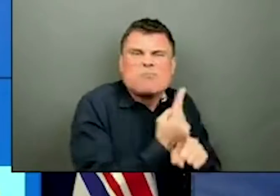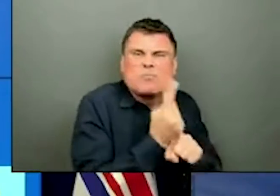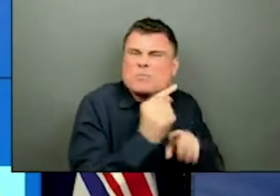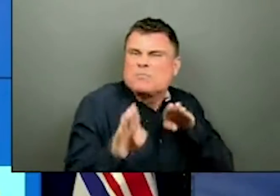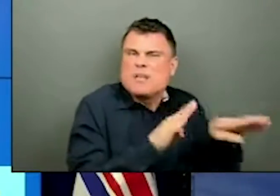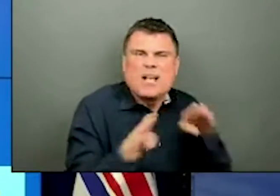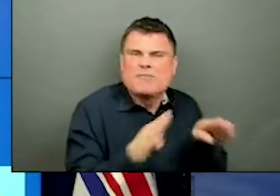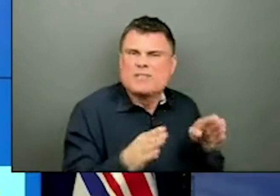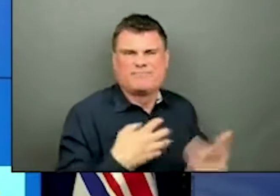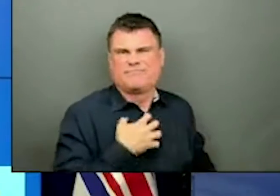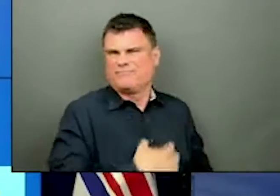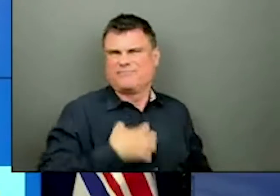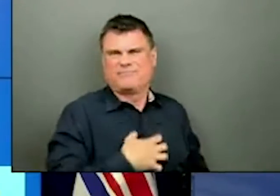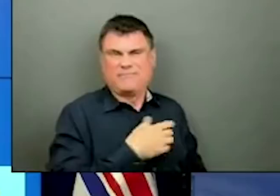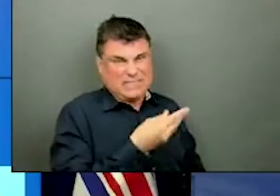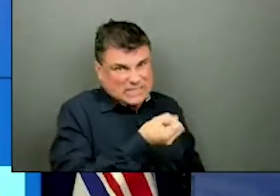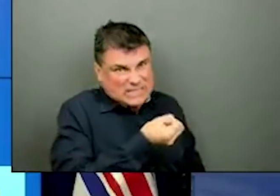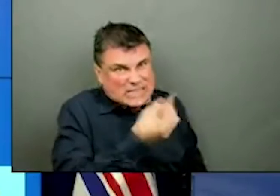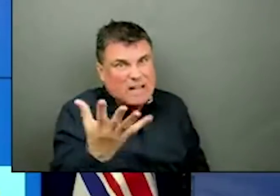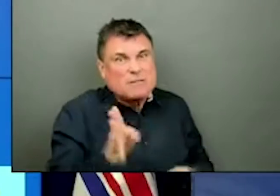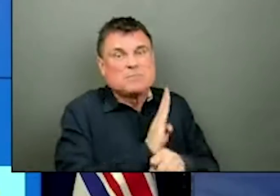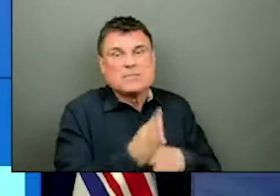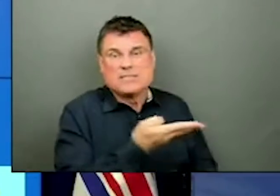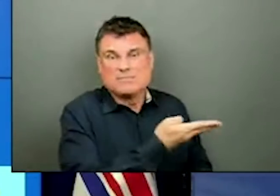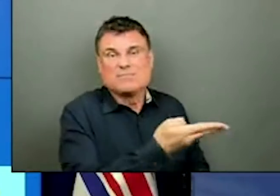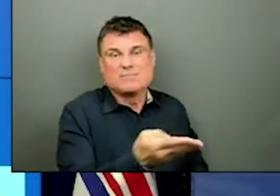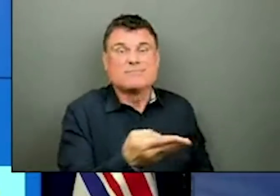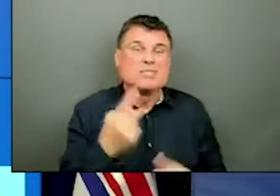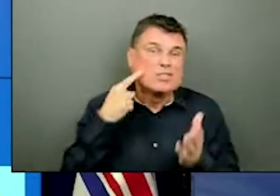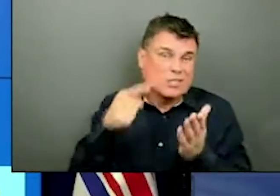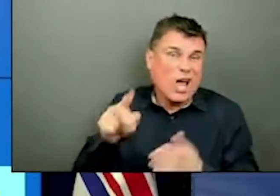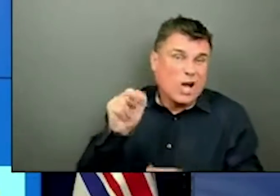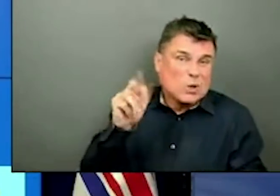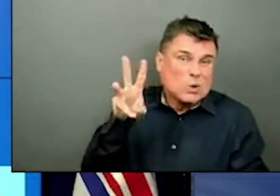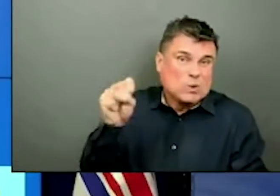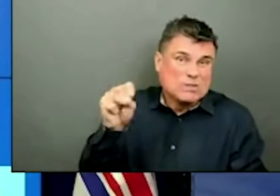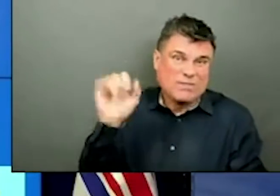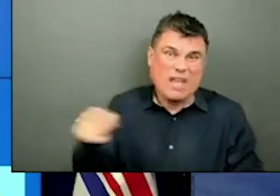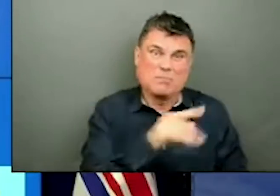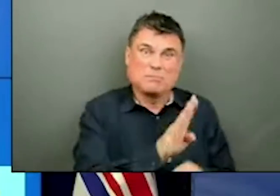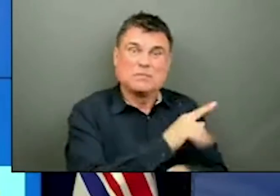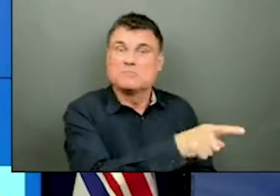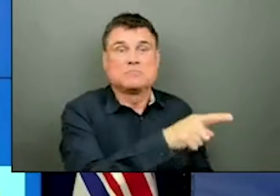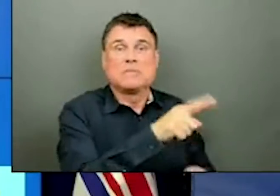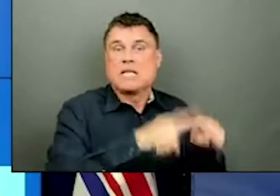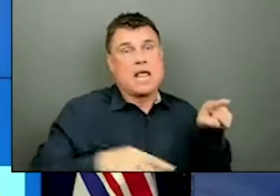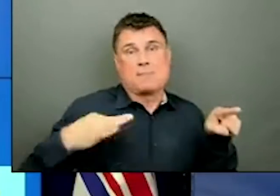of them that have been prominent in the news, and this program is not available for them.